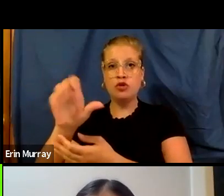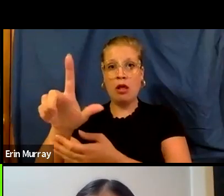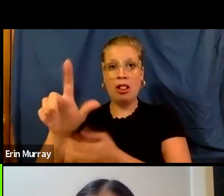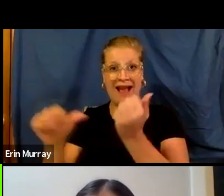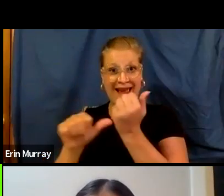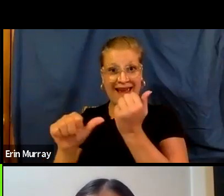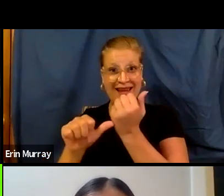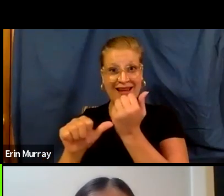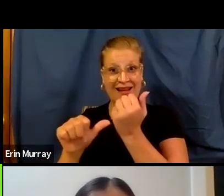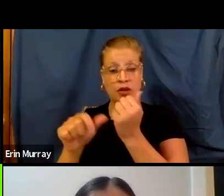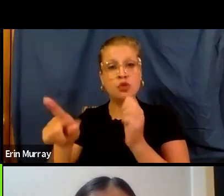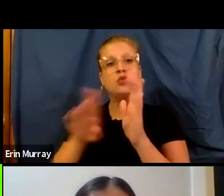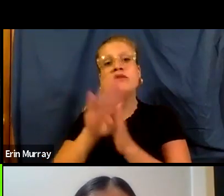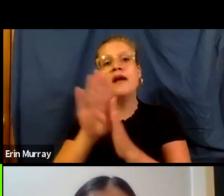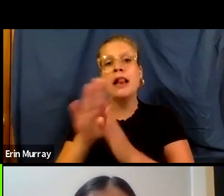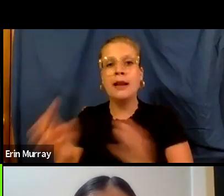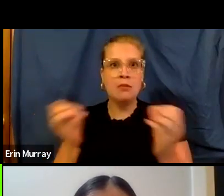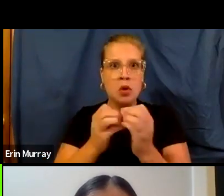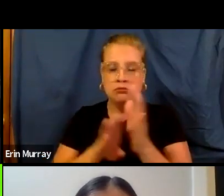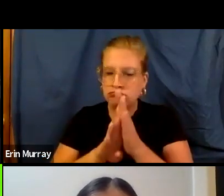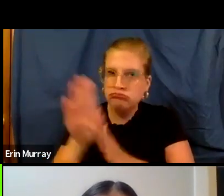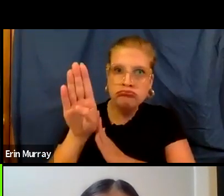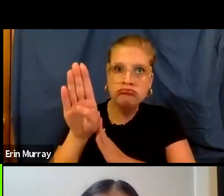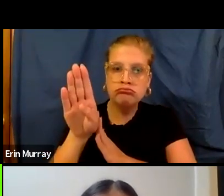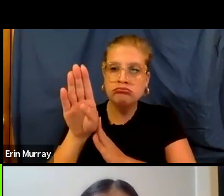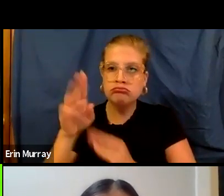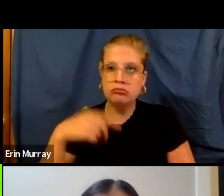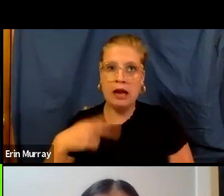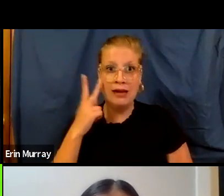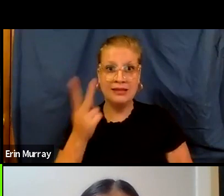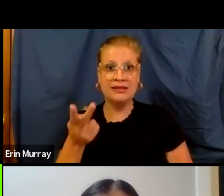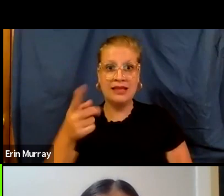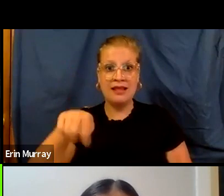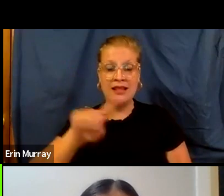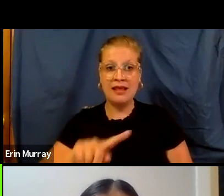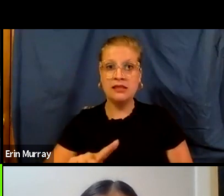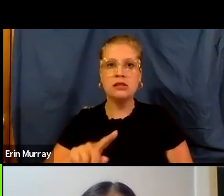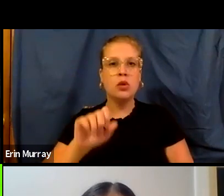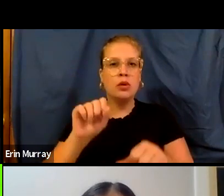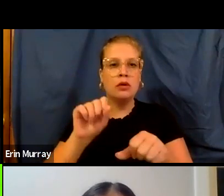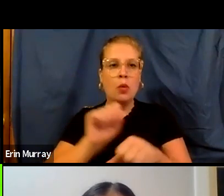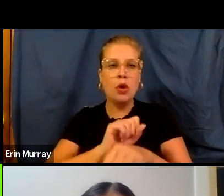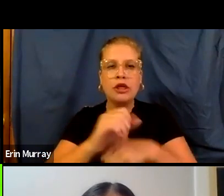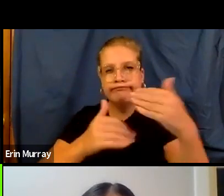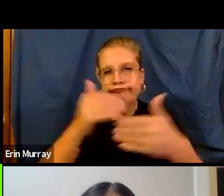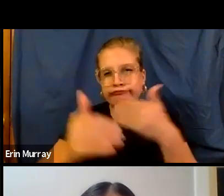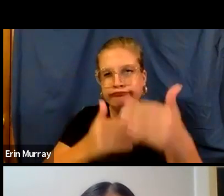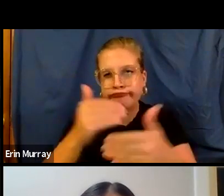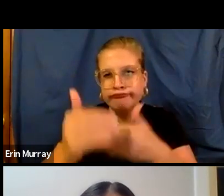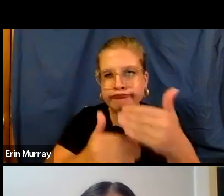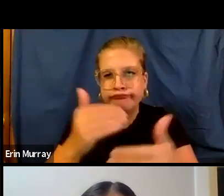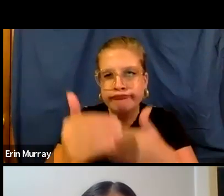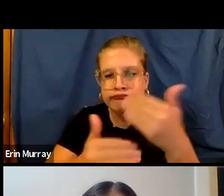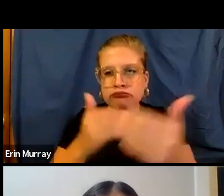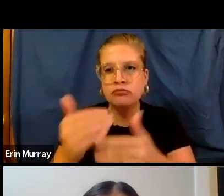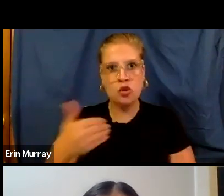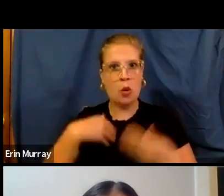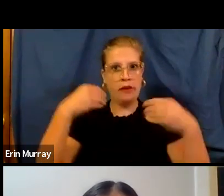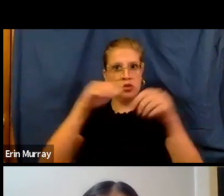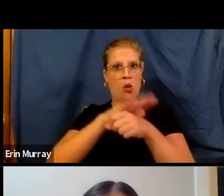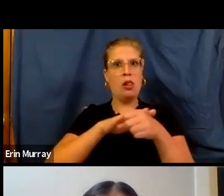Aid to develop more. I see that this is a work in progress. You got a store